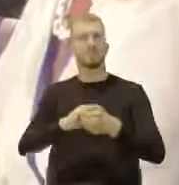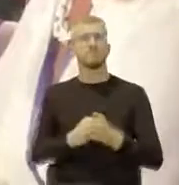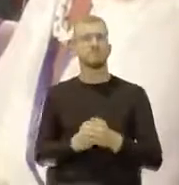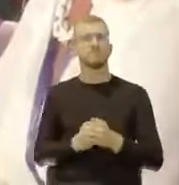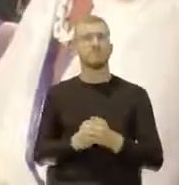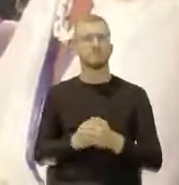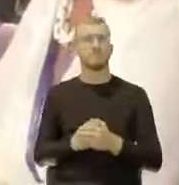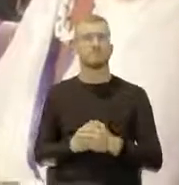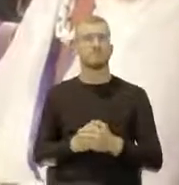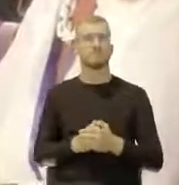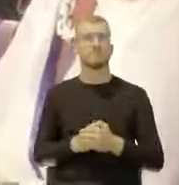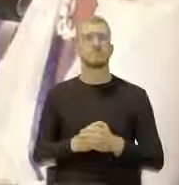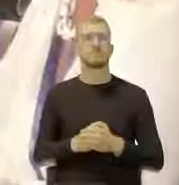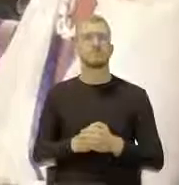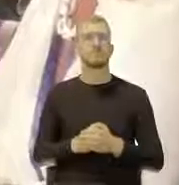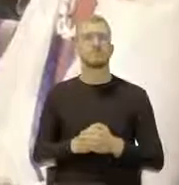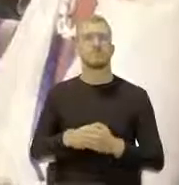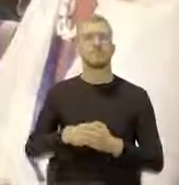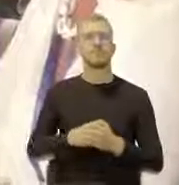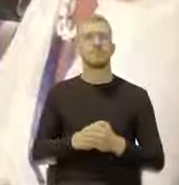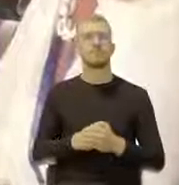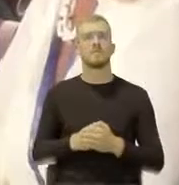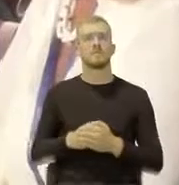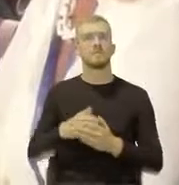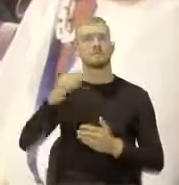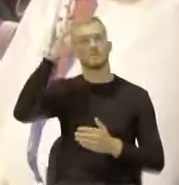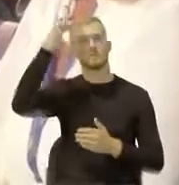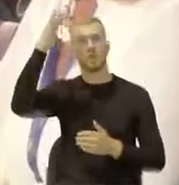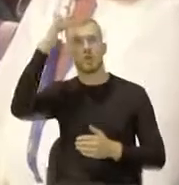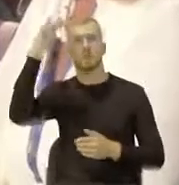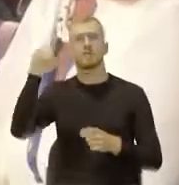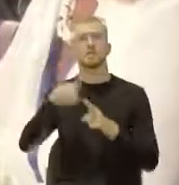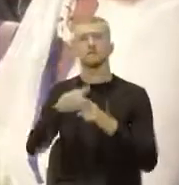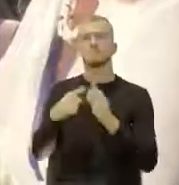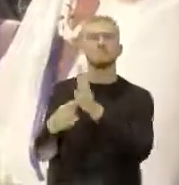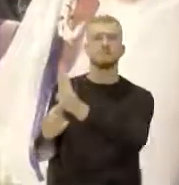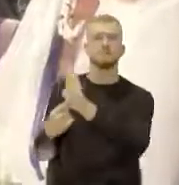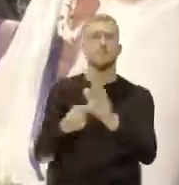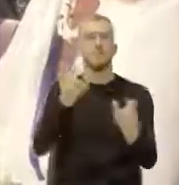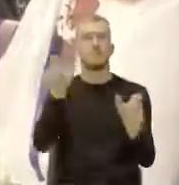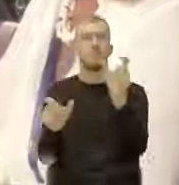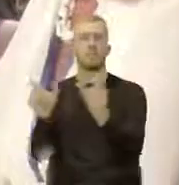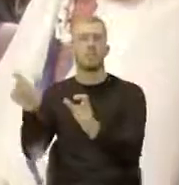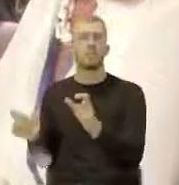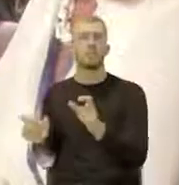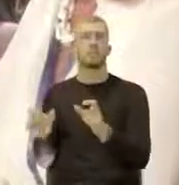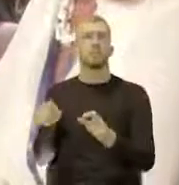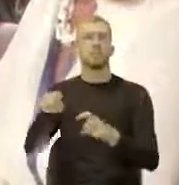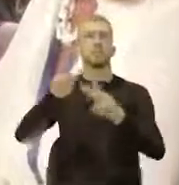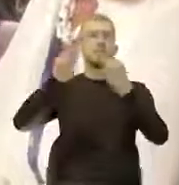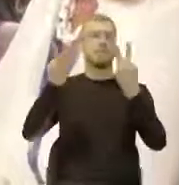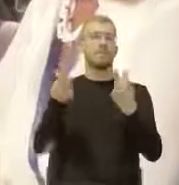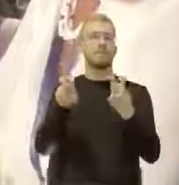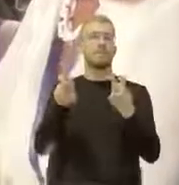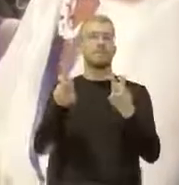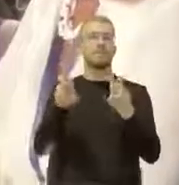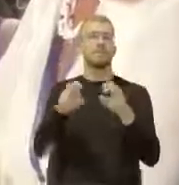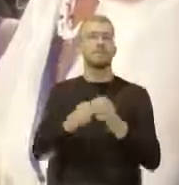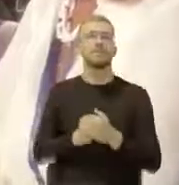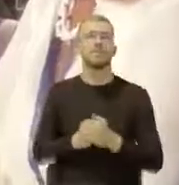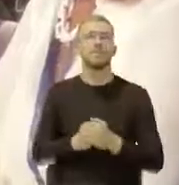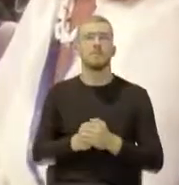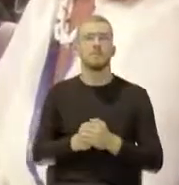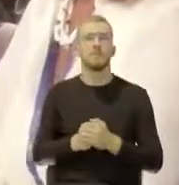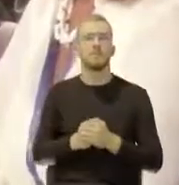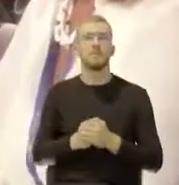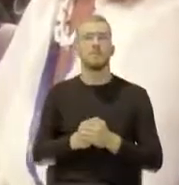some of those topics, decentralization is the key. But for other topics, you know, metropolization